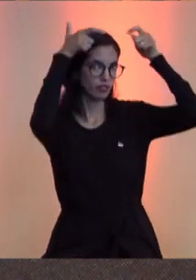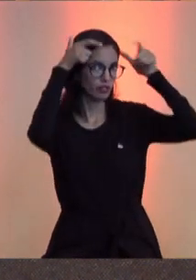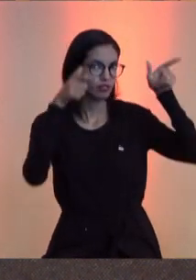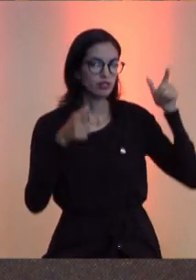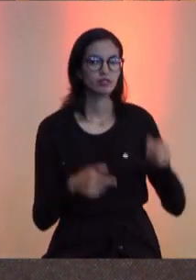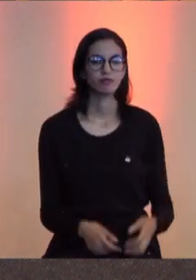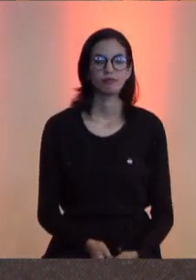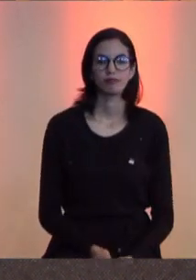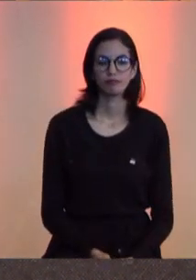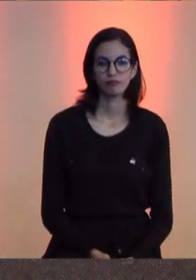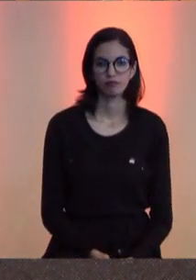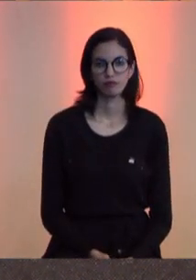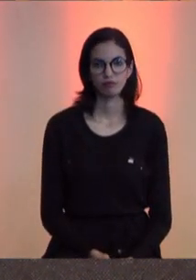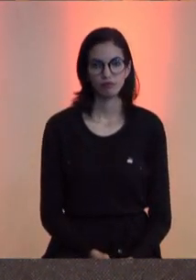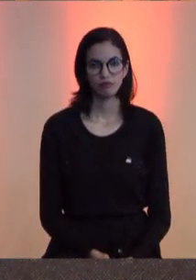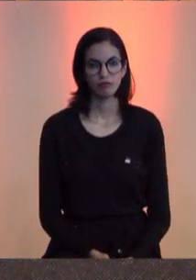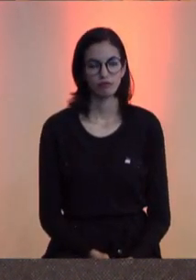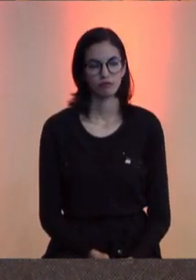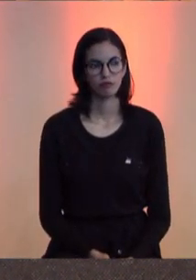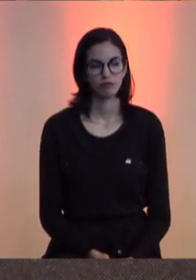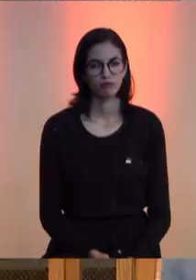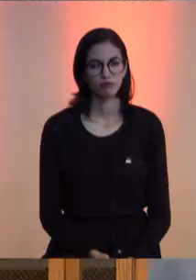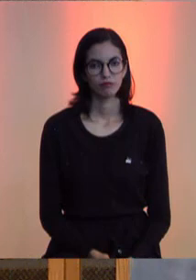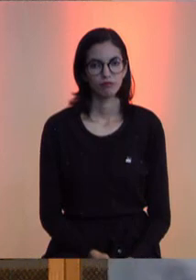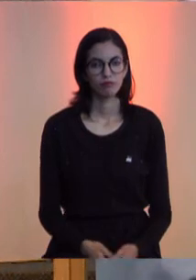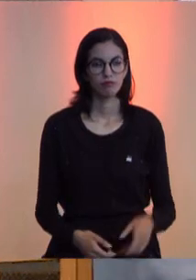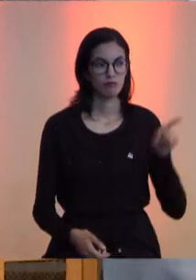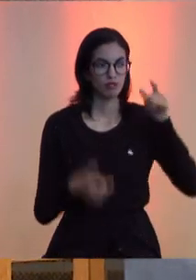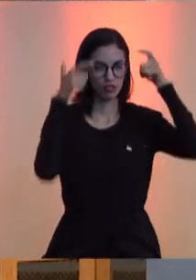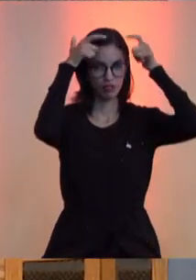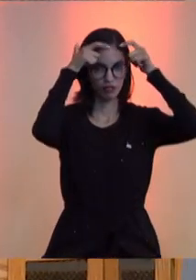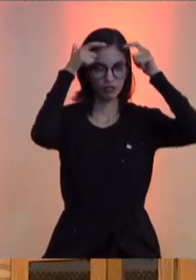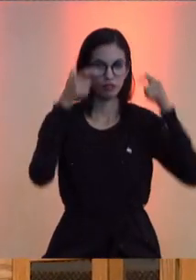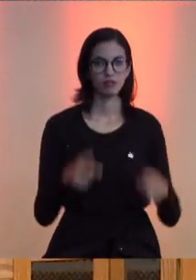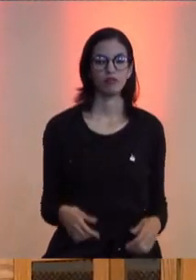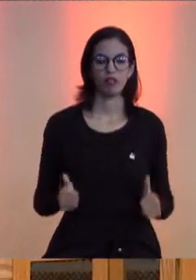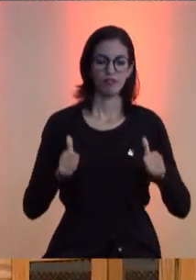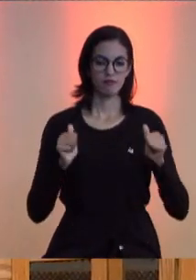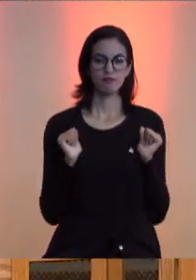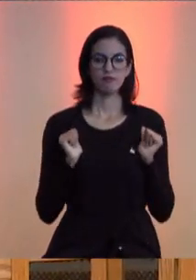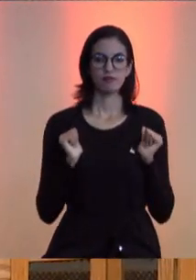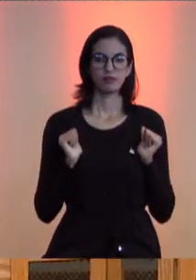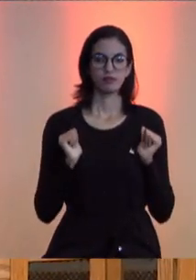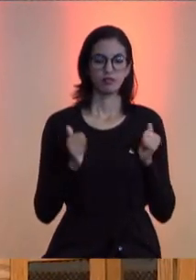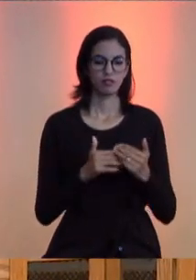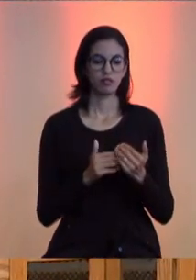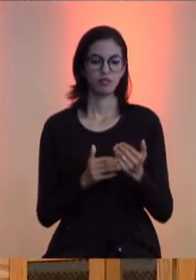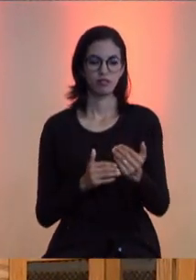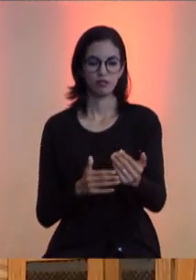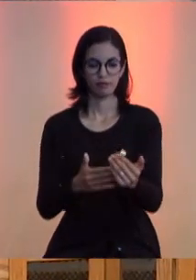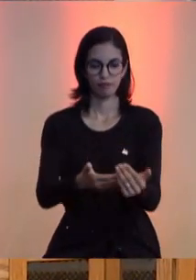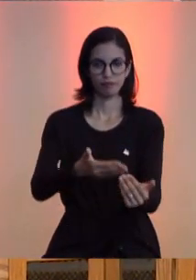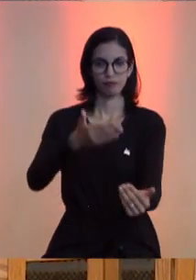higher on the throne. Y el rey Nabucodonosor estaba sentado como 3 metros más alto en su